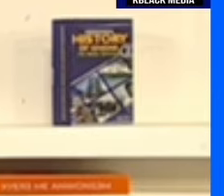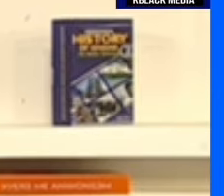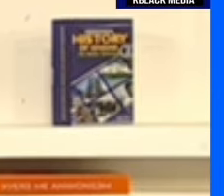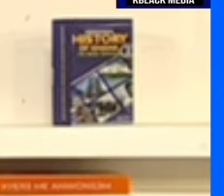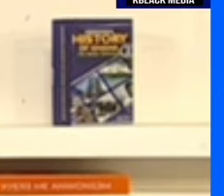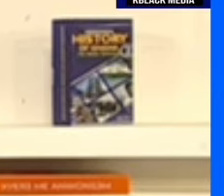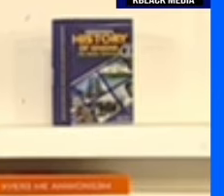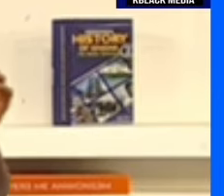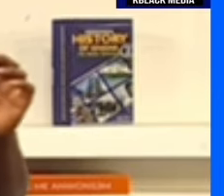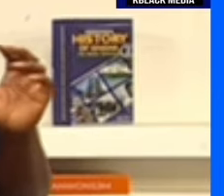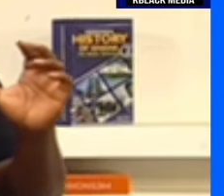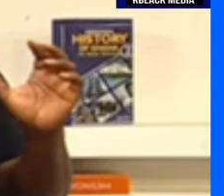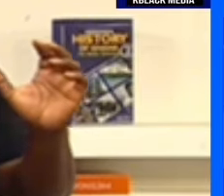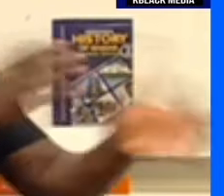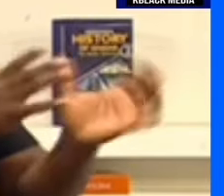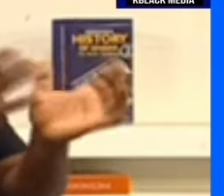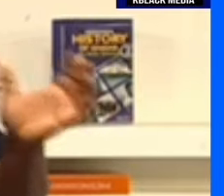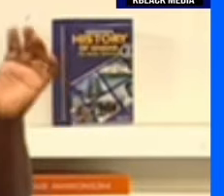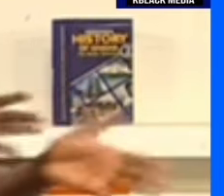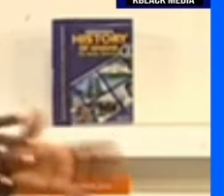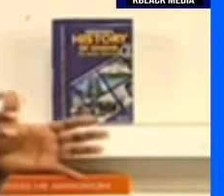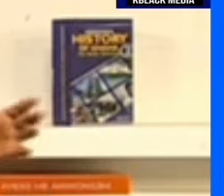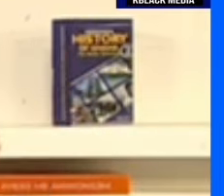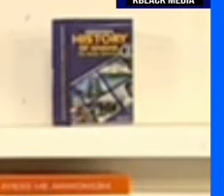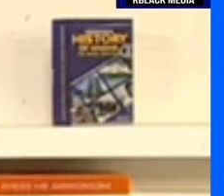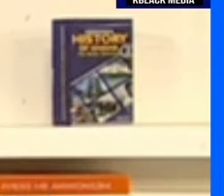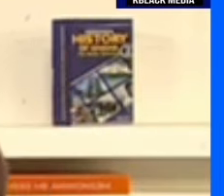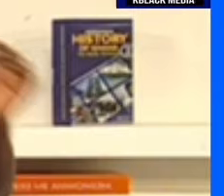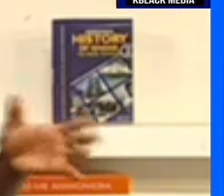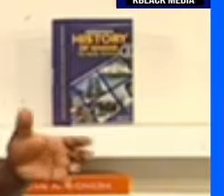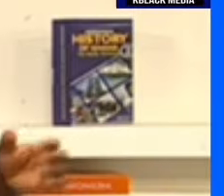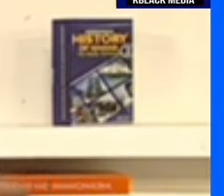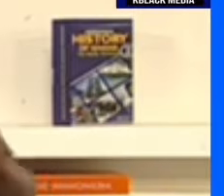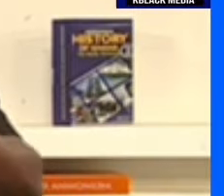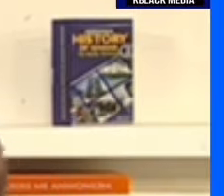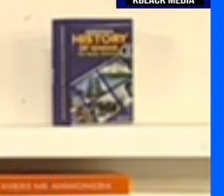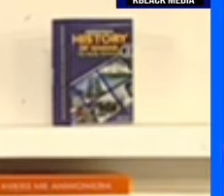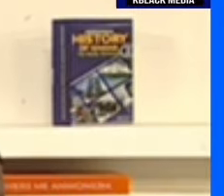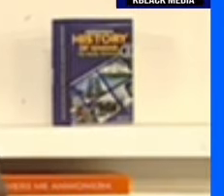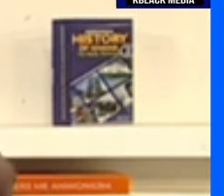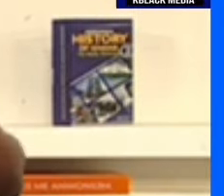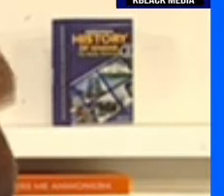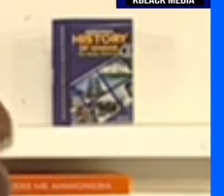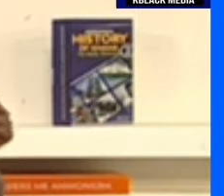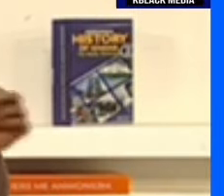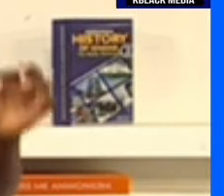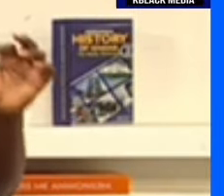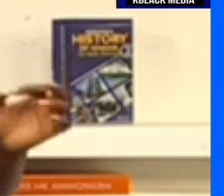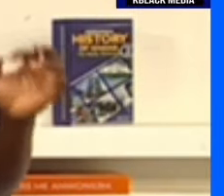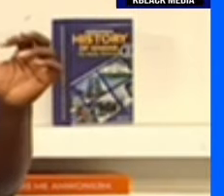to about a political party backo the NPP the NDC yet